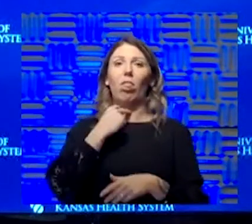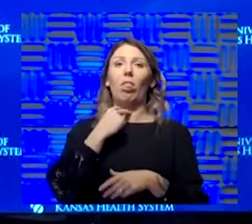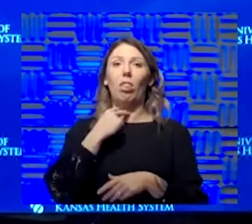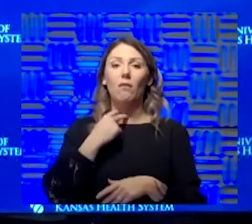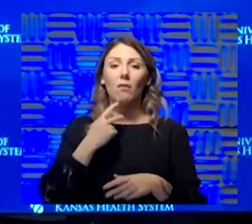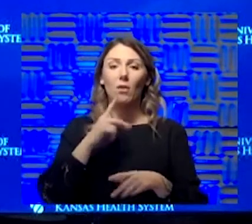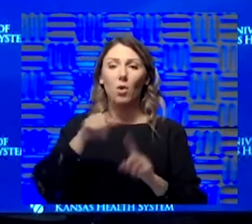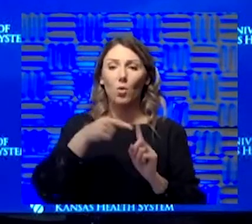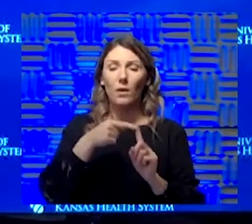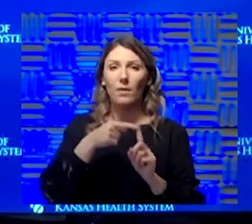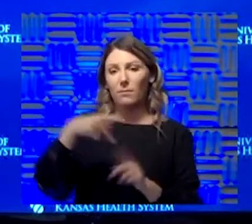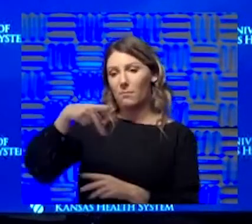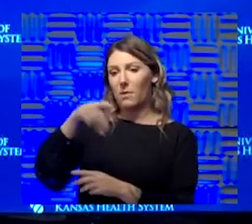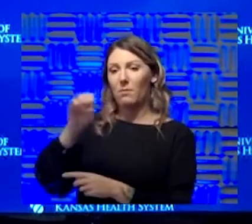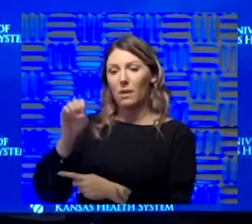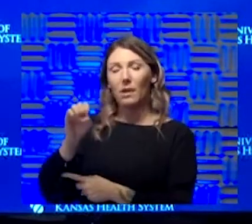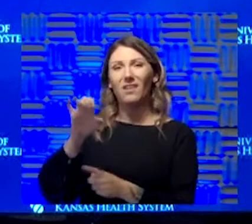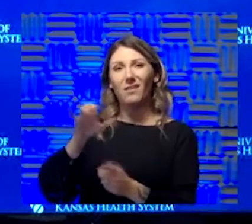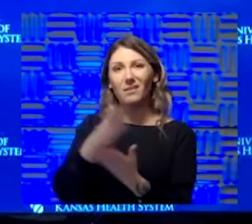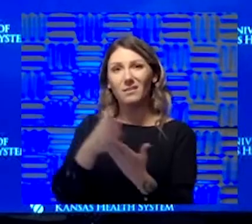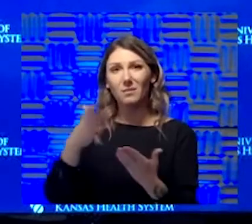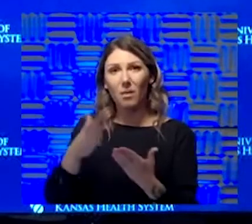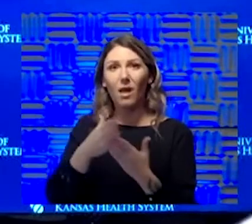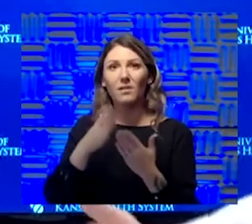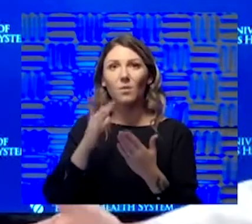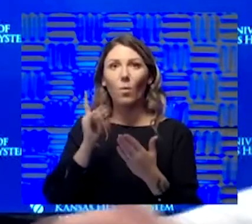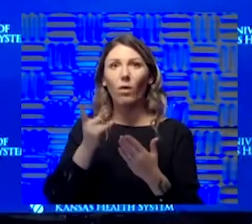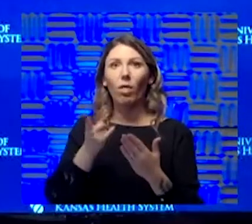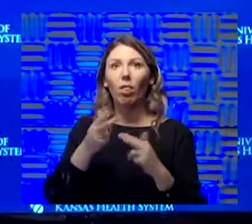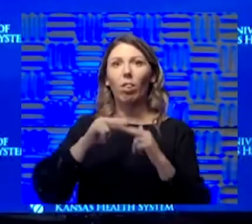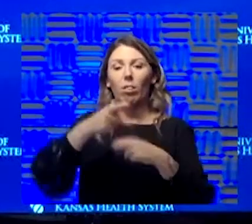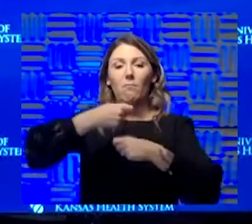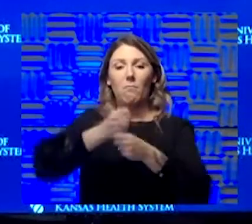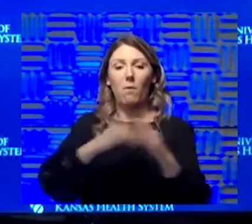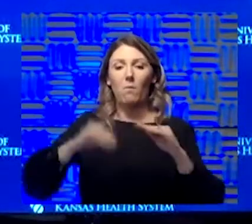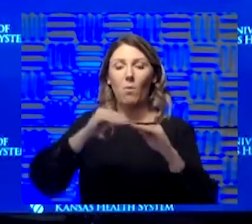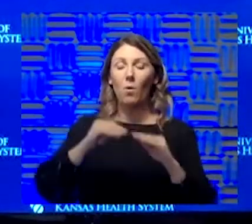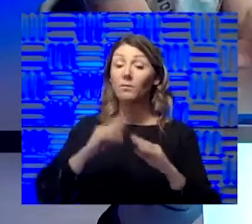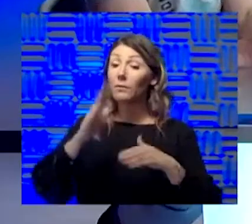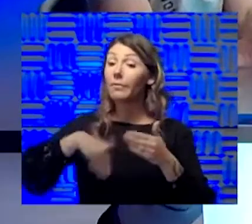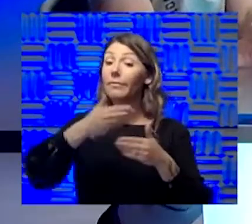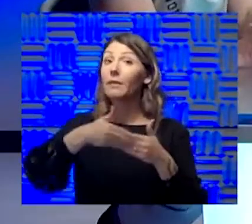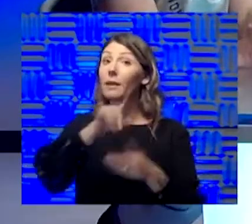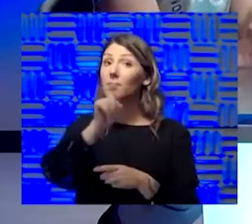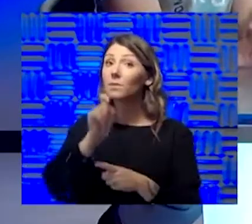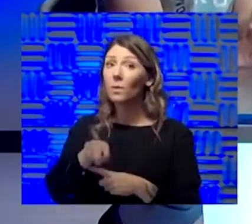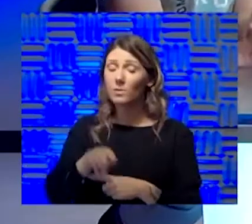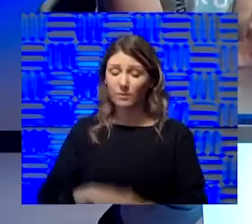PPE supplies begin to ramp up. Next question.